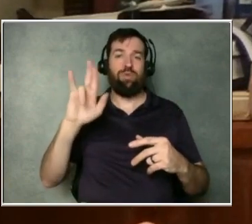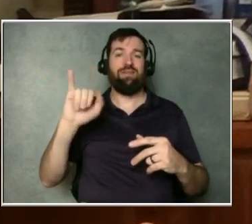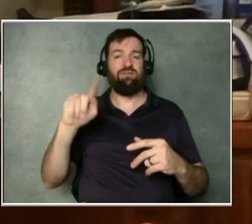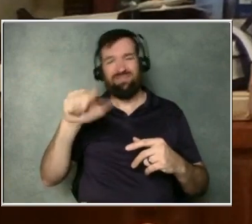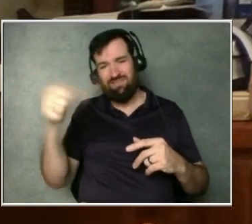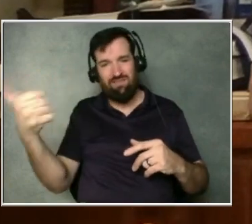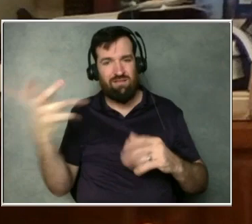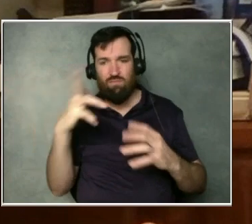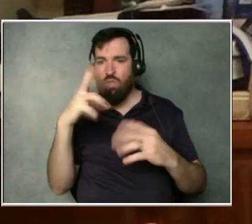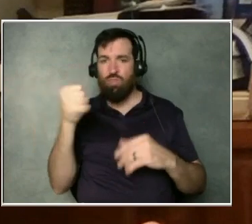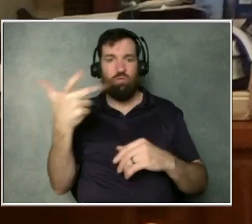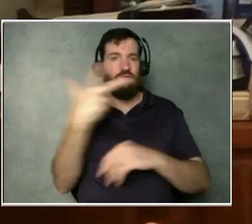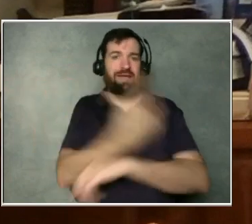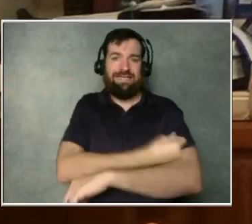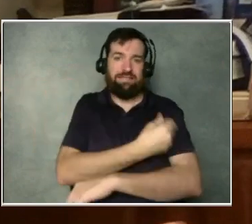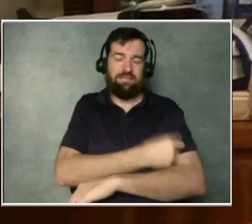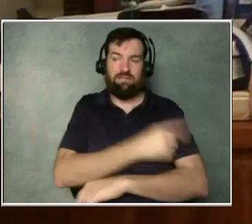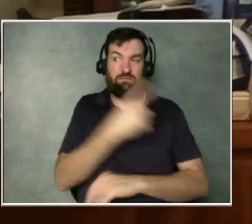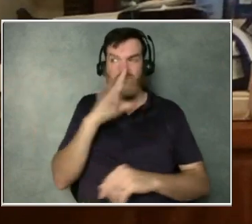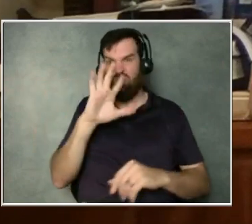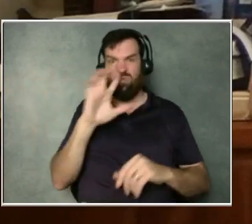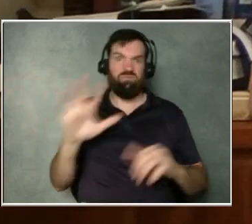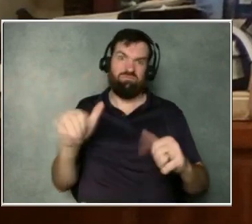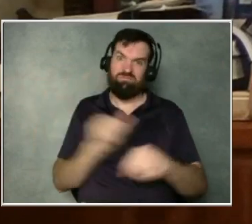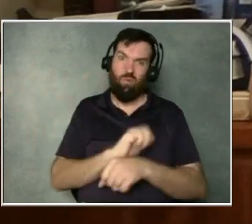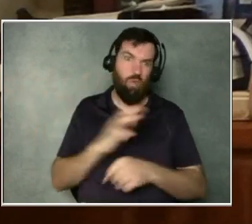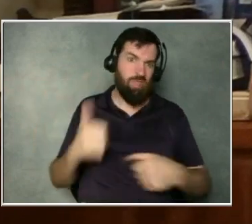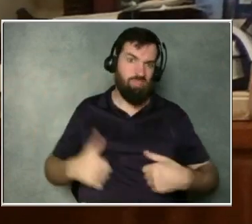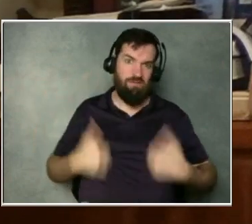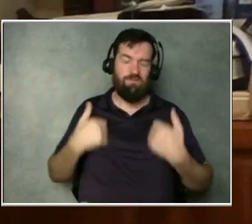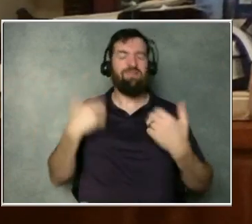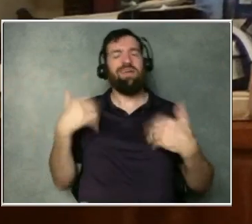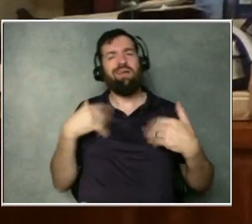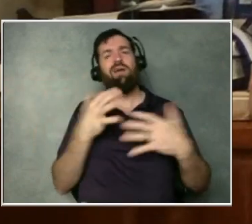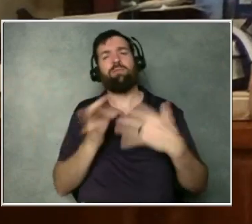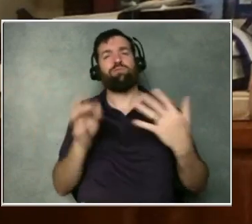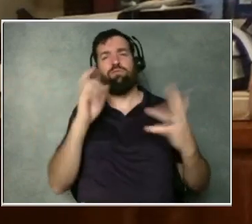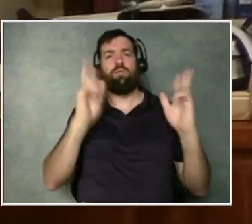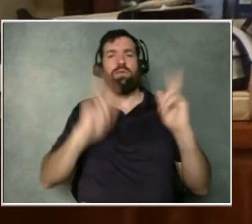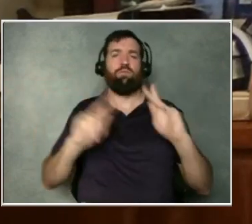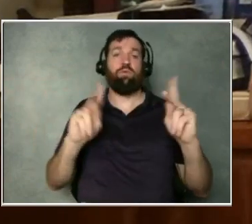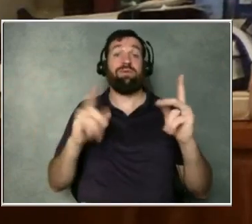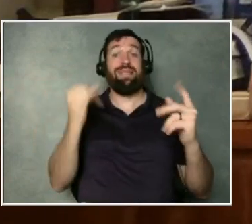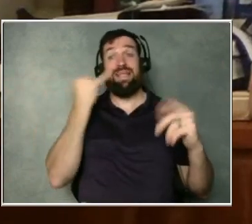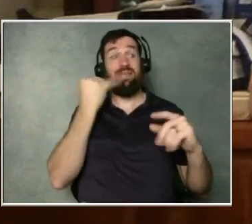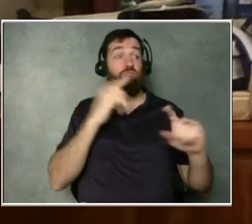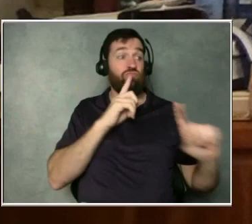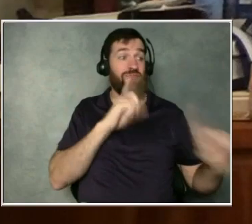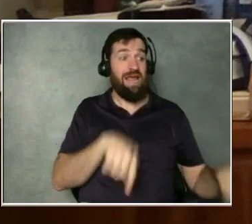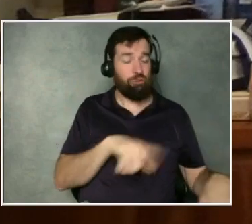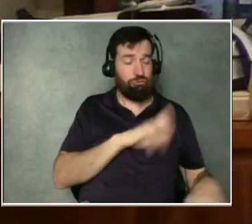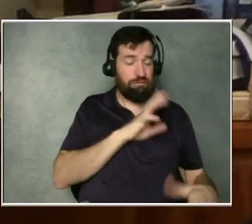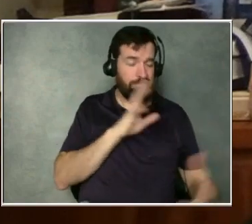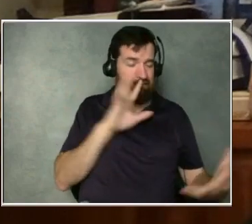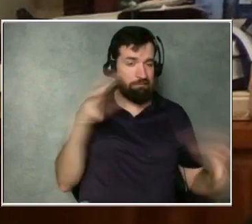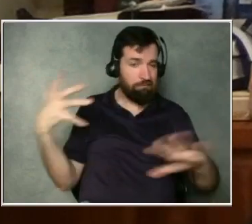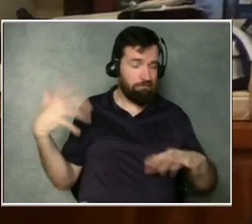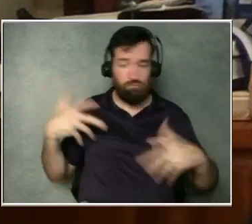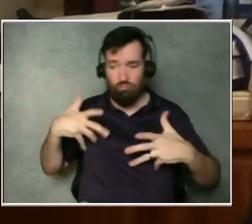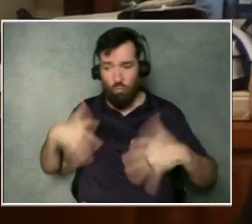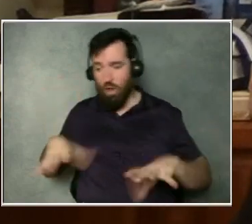you've ever gotten in your life for the most part. So there's options for people who reacted to one and maybe wouldn't to